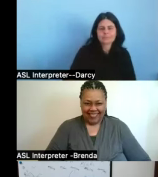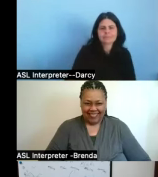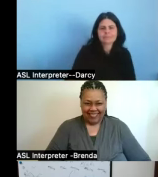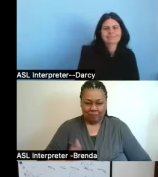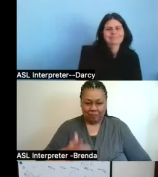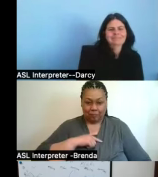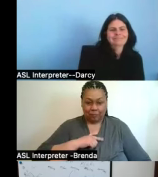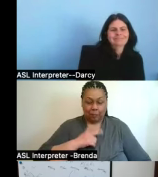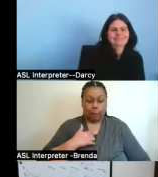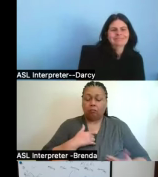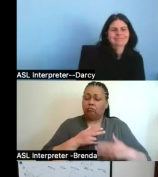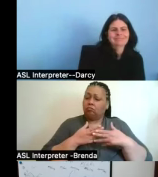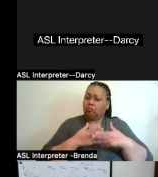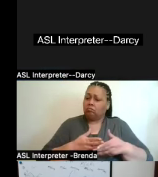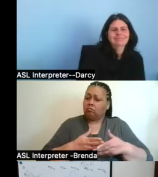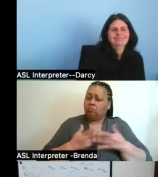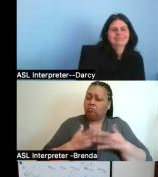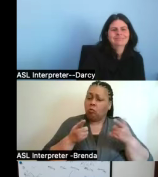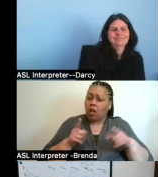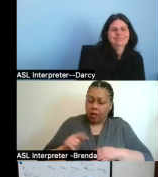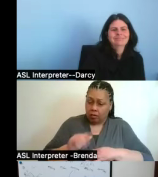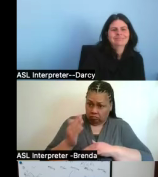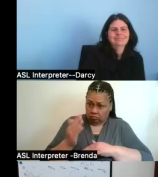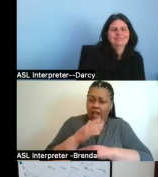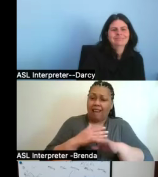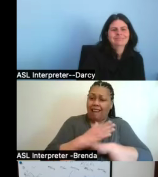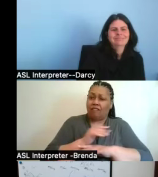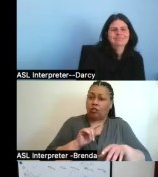that happened on Sunday morning and the aftershock yesterday?